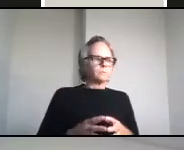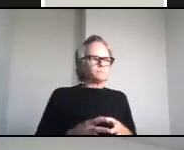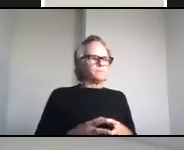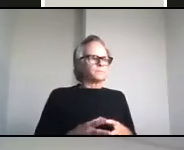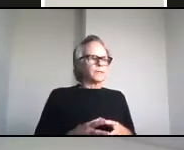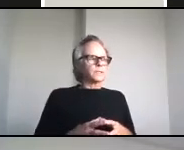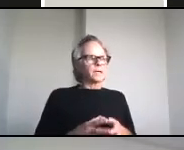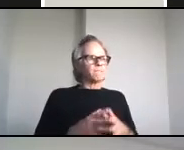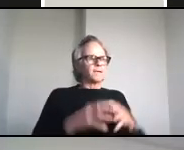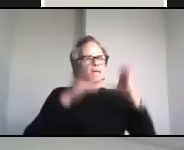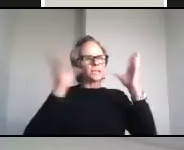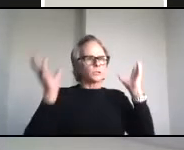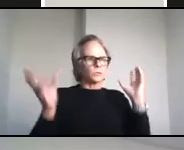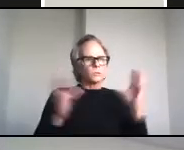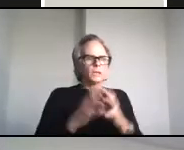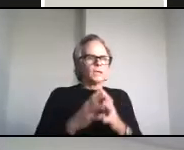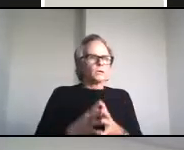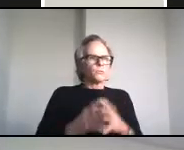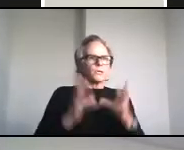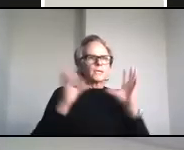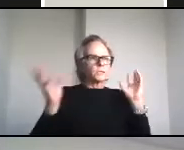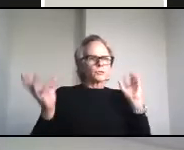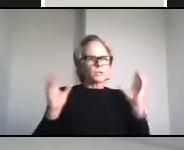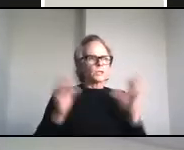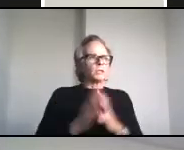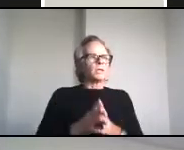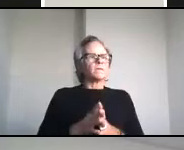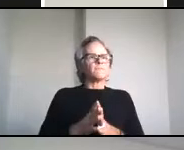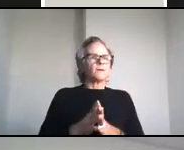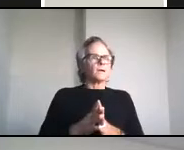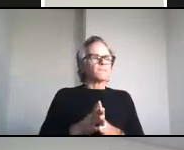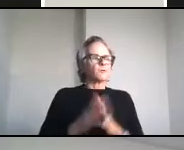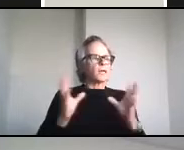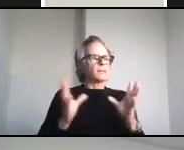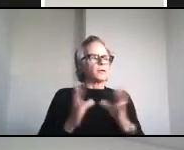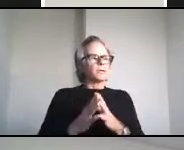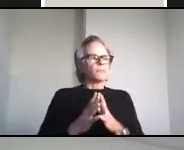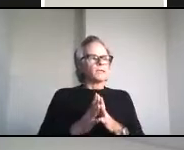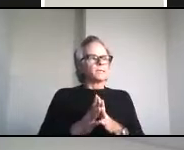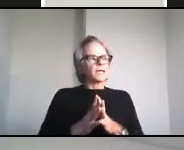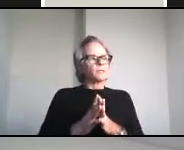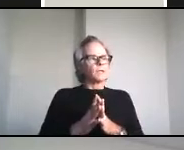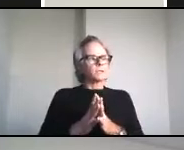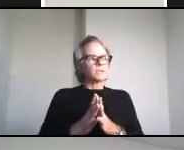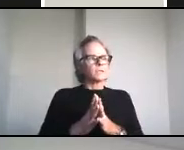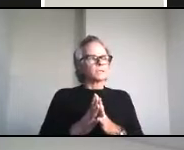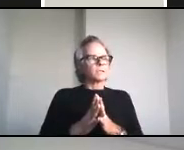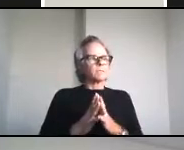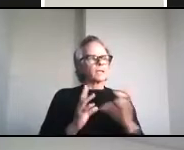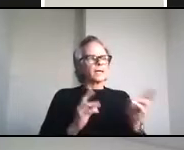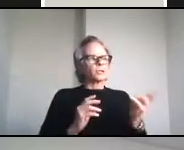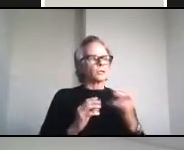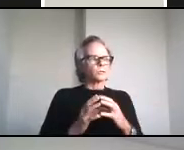time room. And it's a kind of fantastical reconstruction of the first library of the Italian